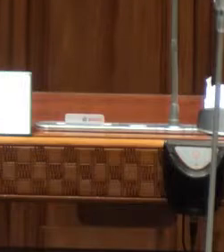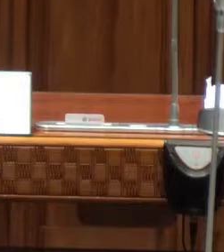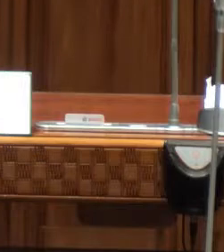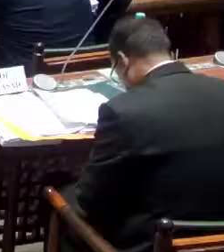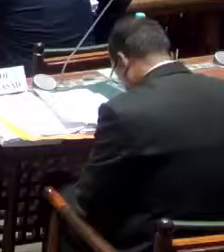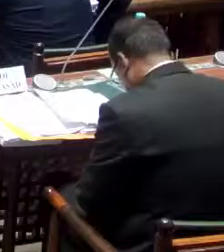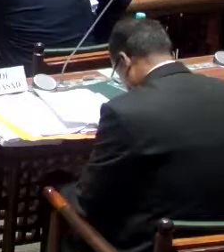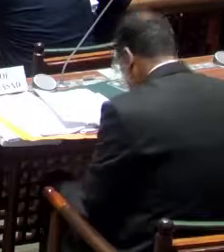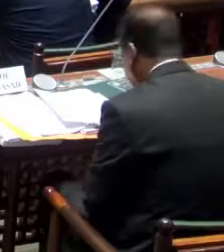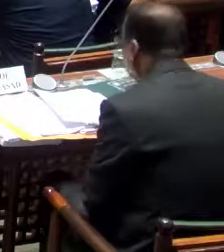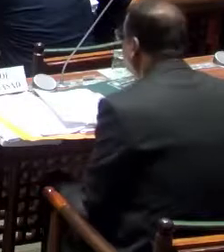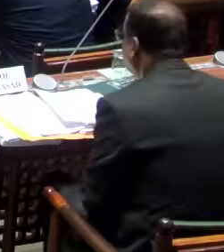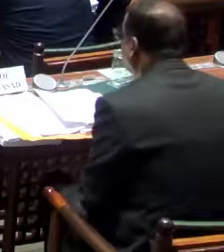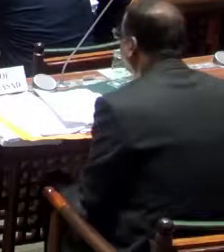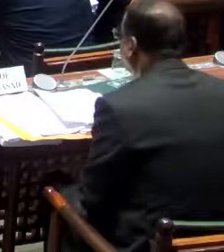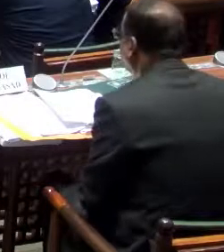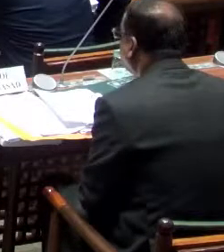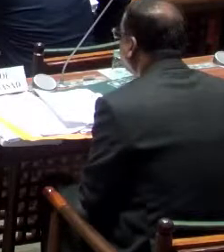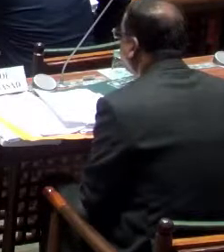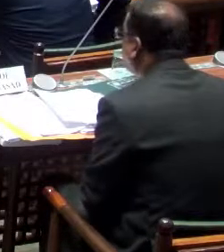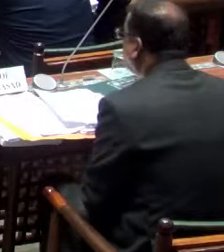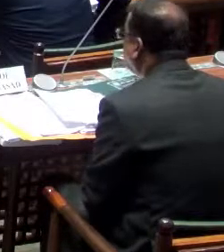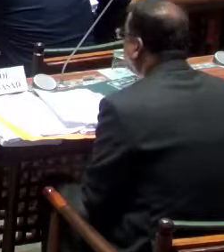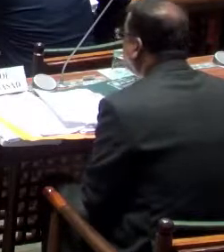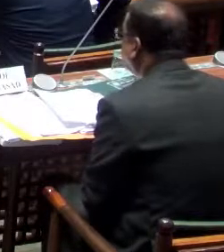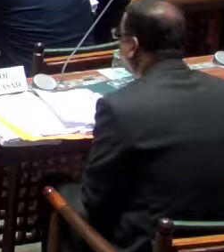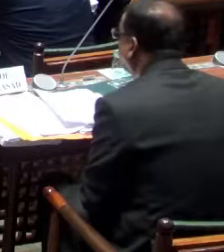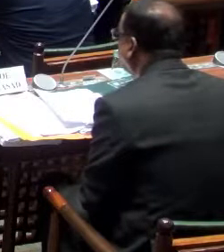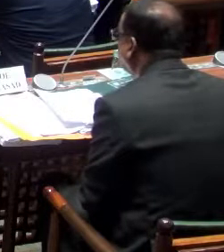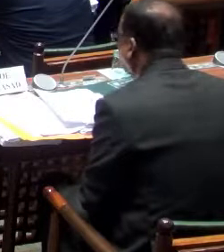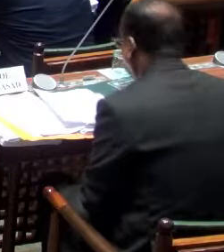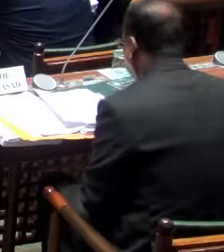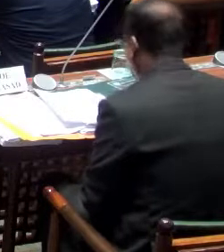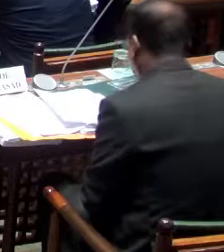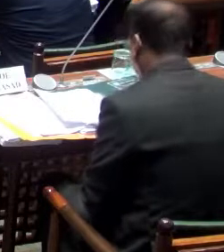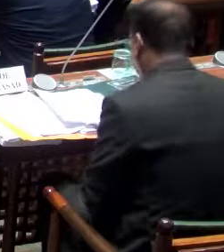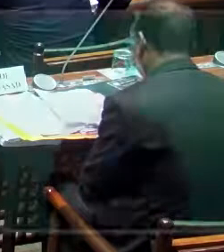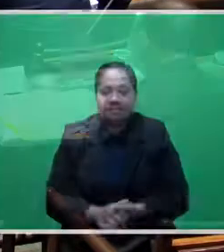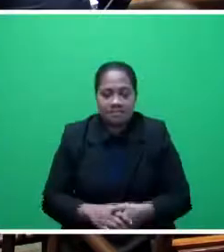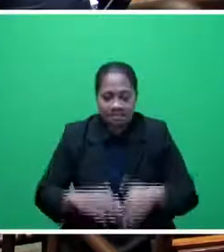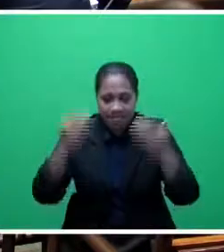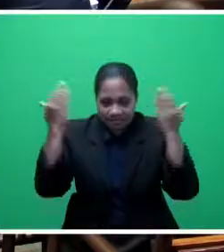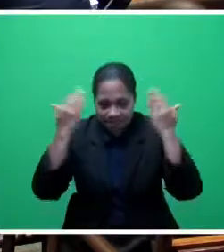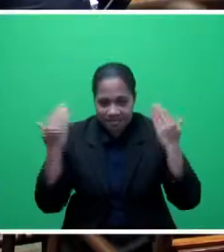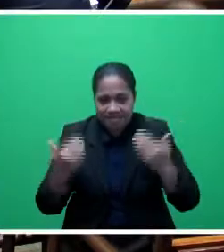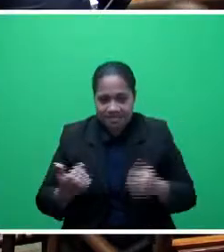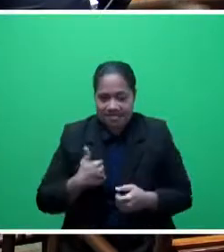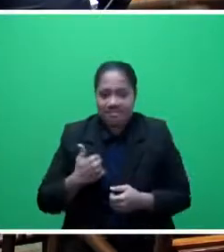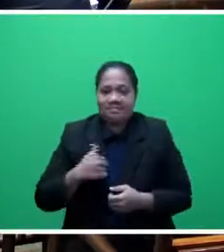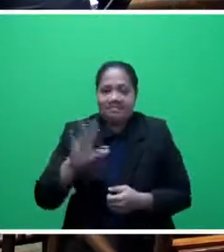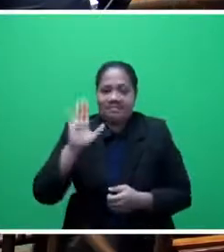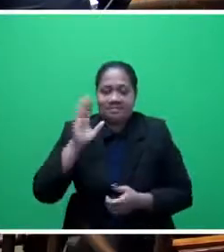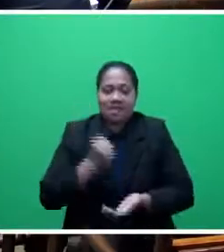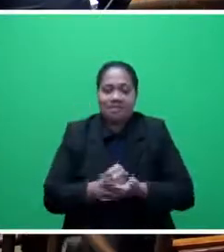sir. Is there a seconder? Mr. Speaker, sir, I beg to second the motion.